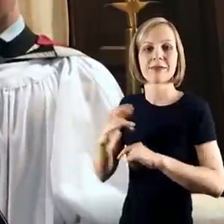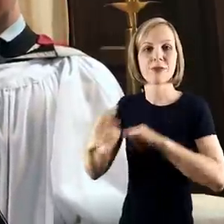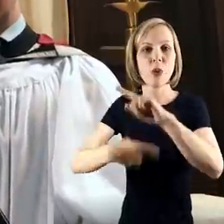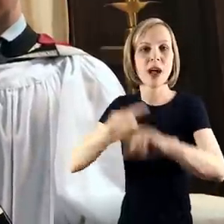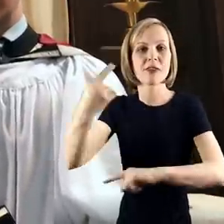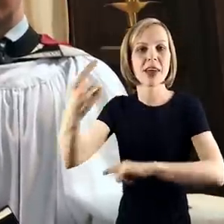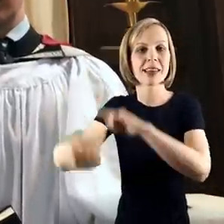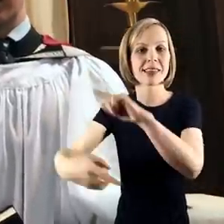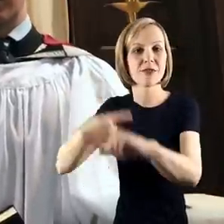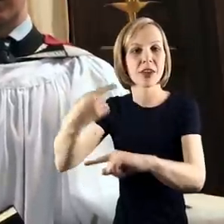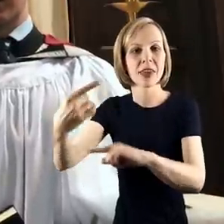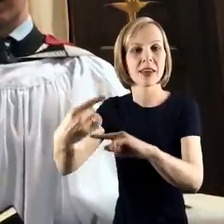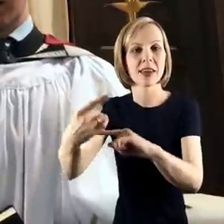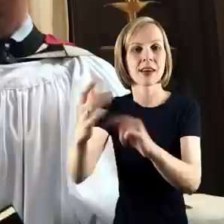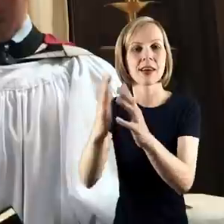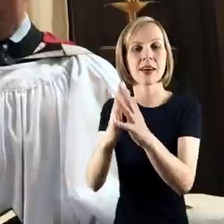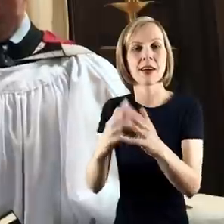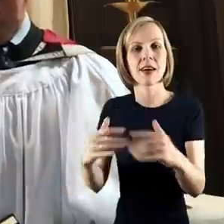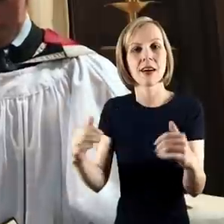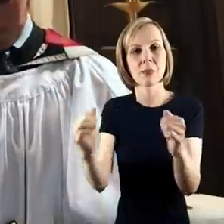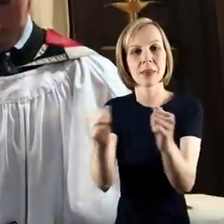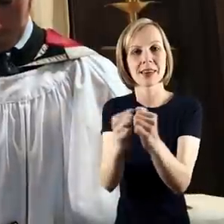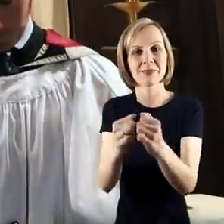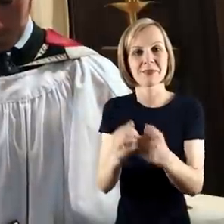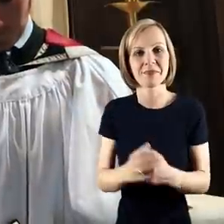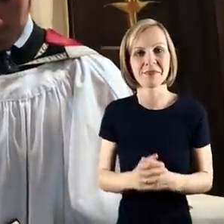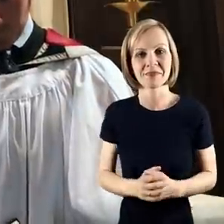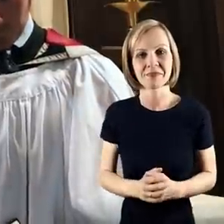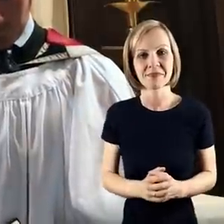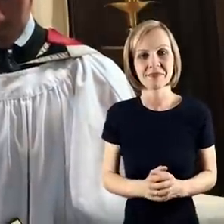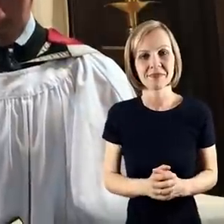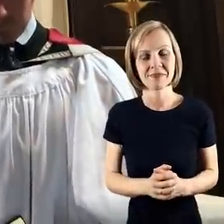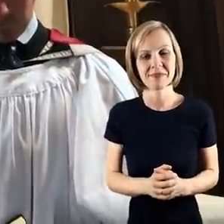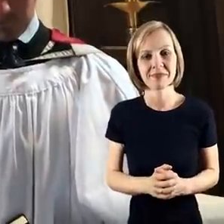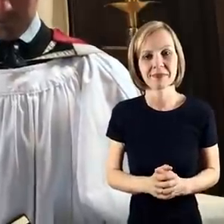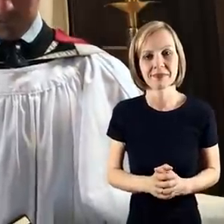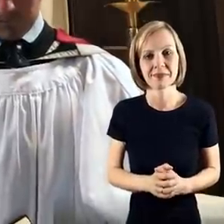forever and ever. Amen.